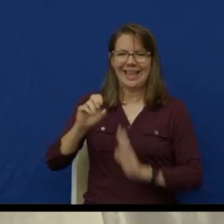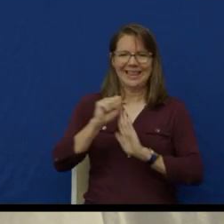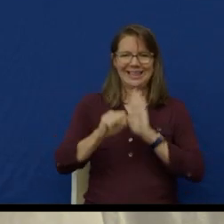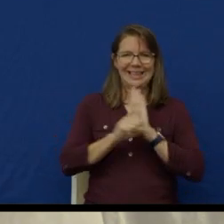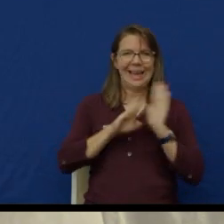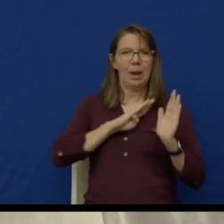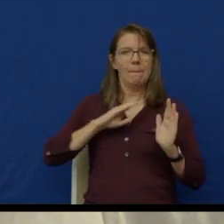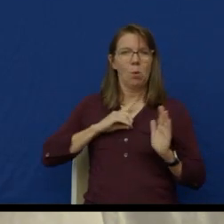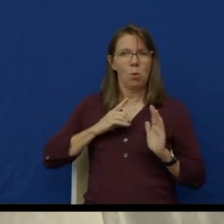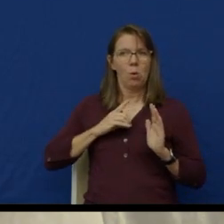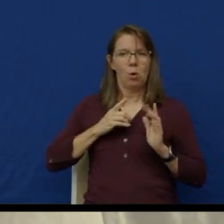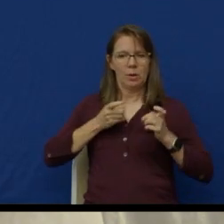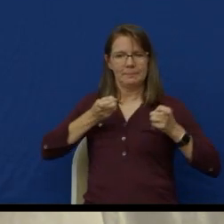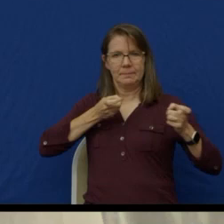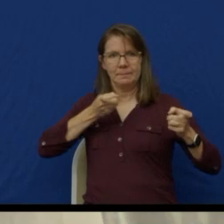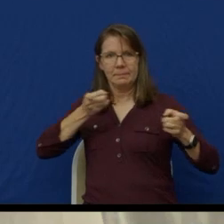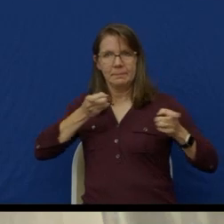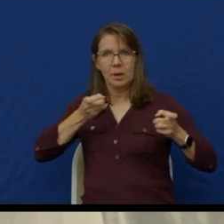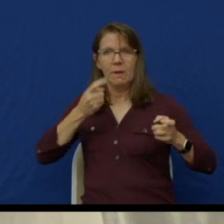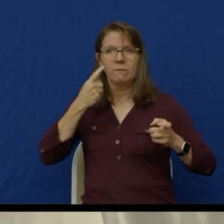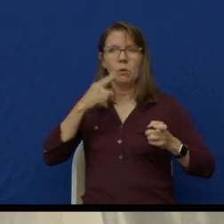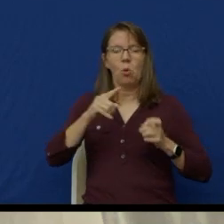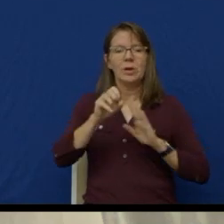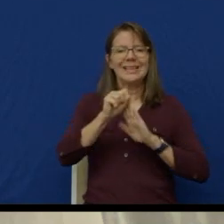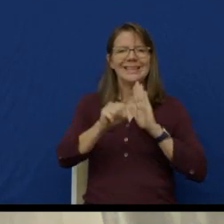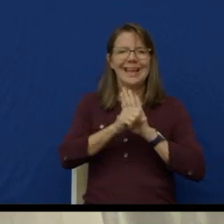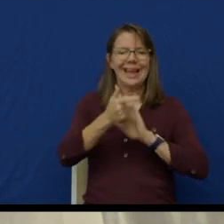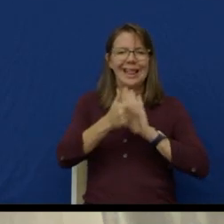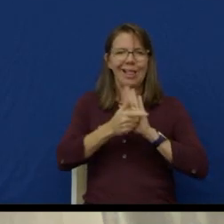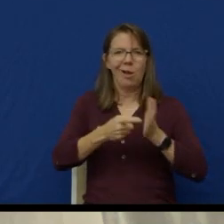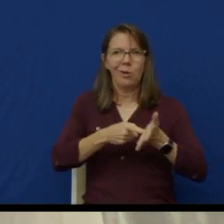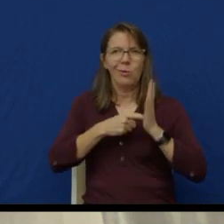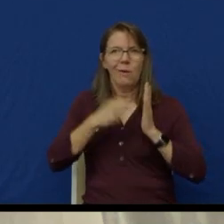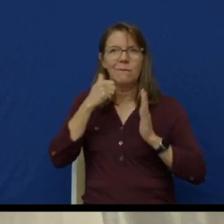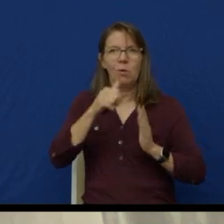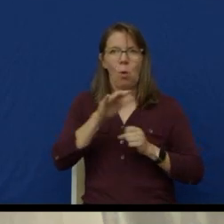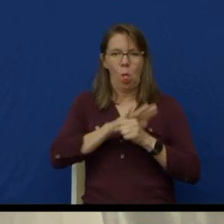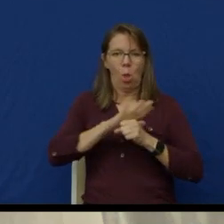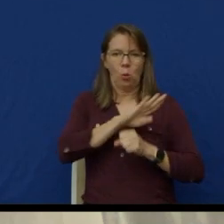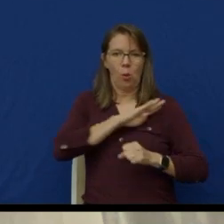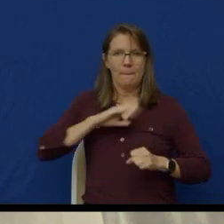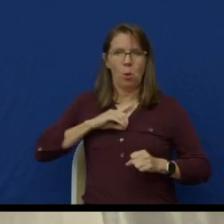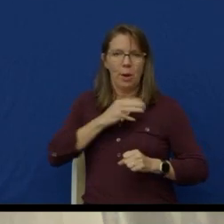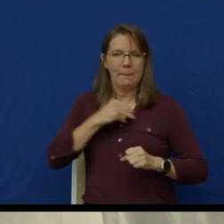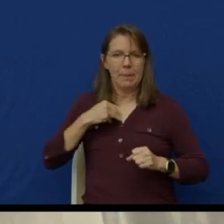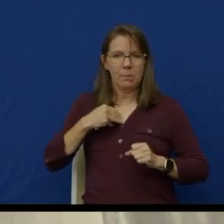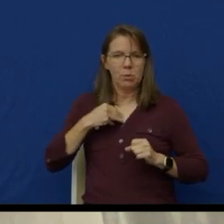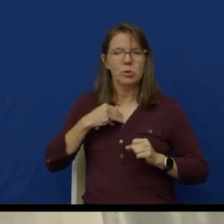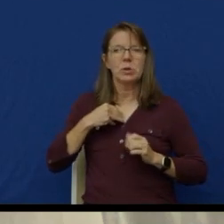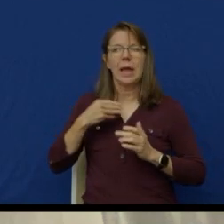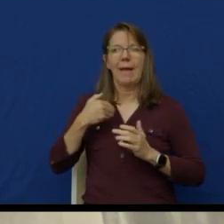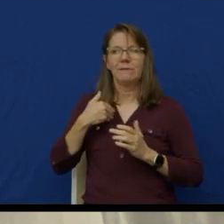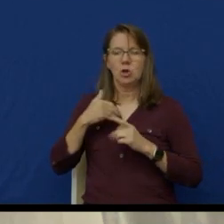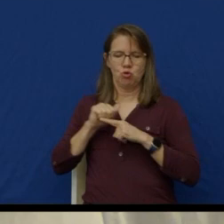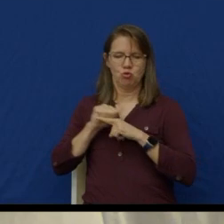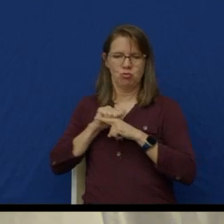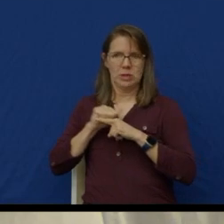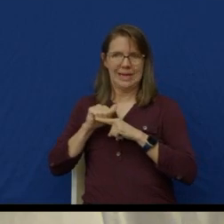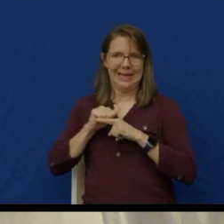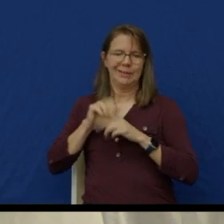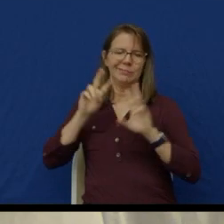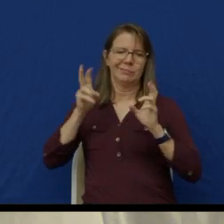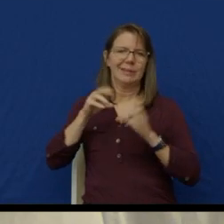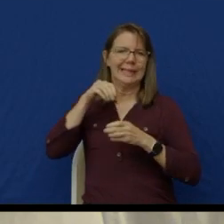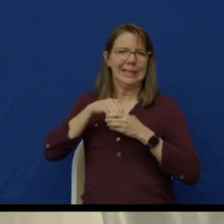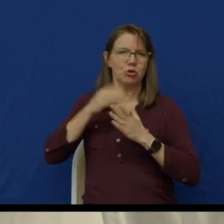regulation implementing state law requirements that local board members receive annual in-service training. As part of this